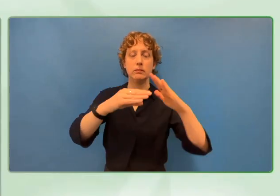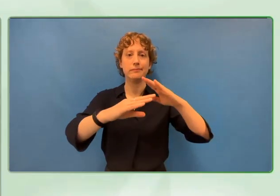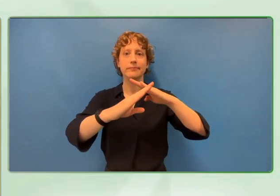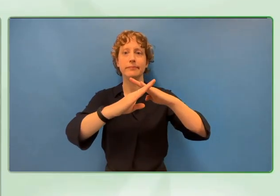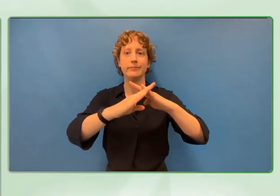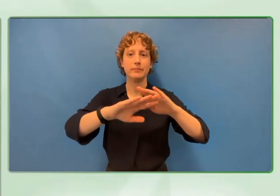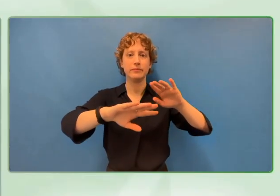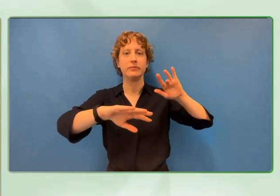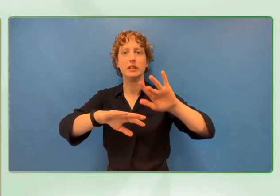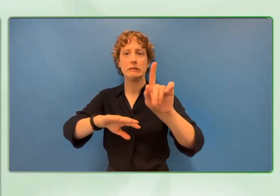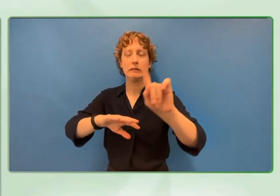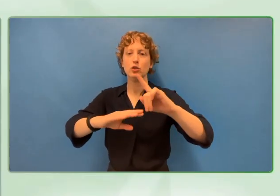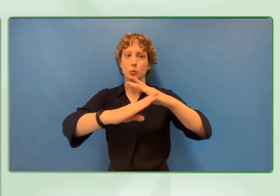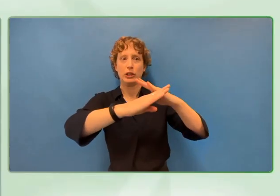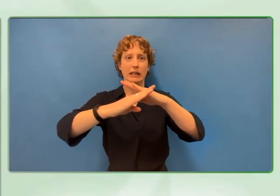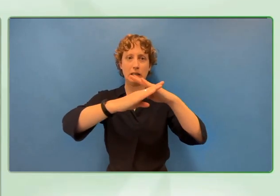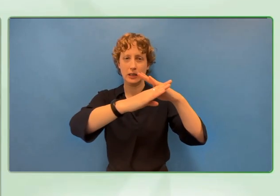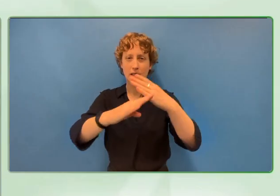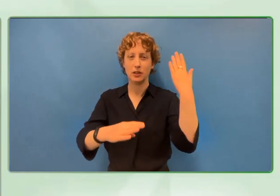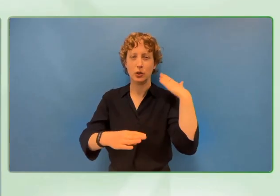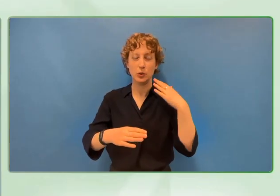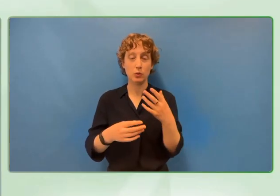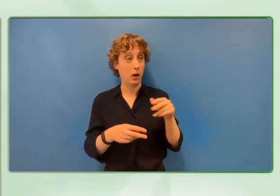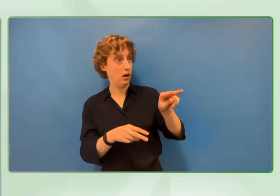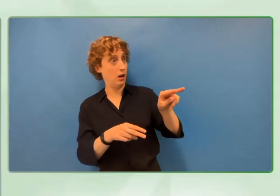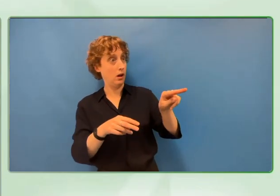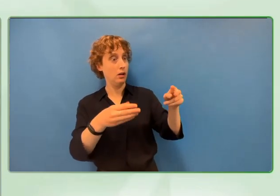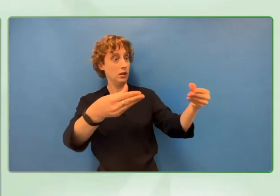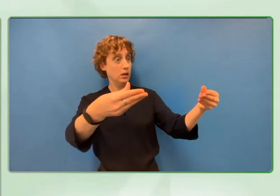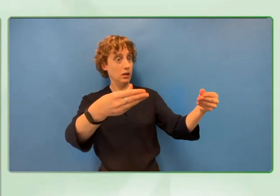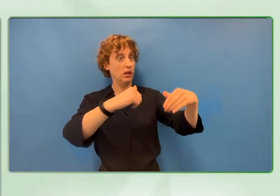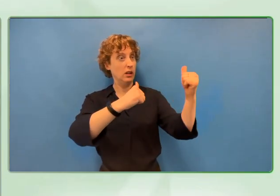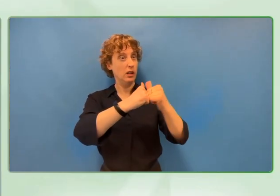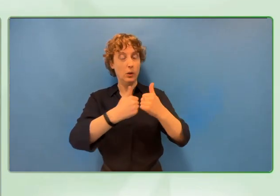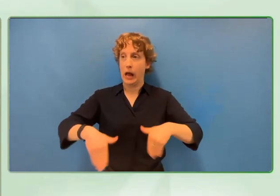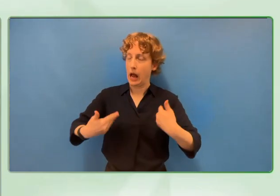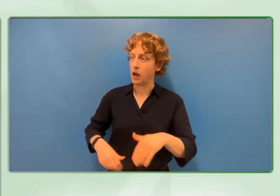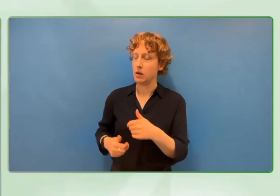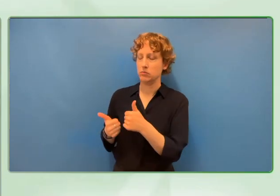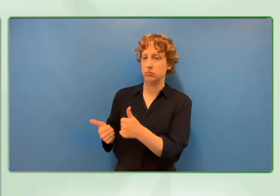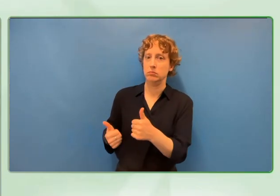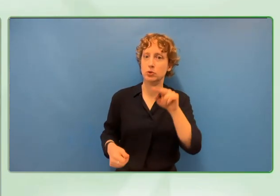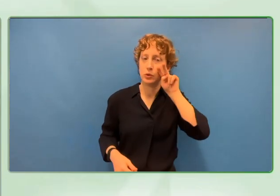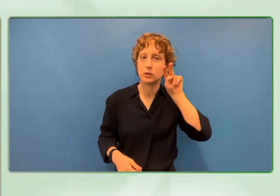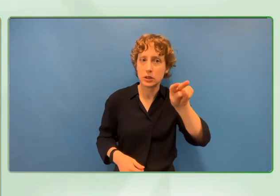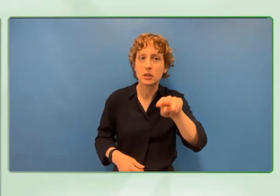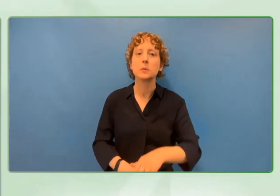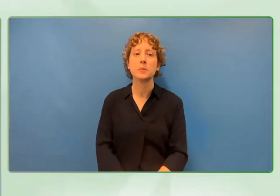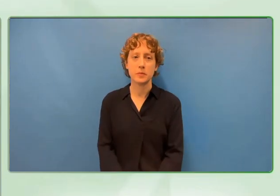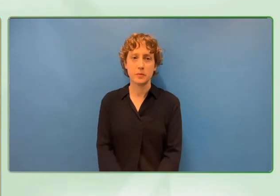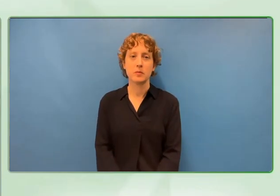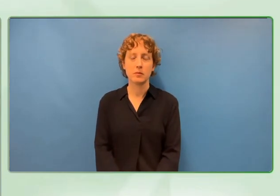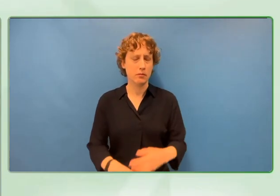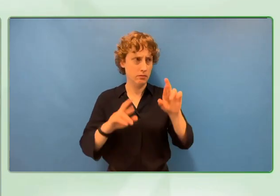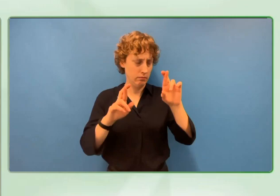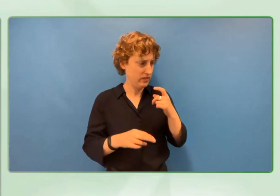think it's great to see. What I was thinking as you were talking was maybe the way I will translate what I, not from Finnish, but to translate into the way